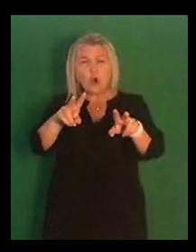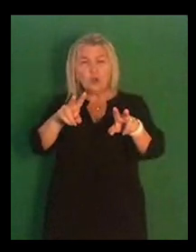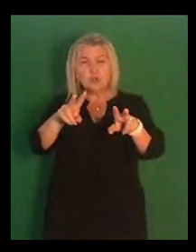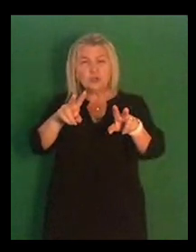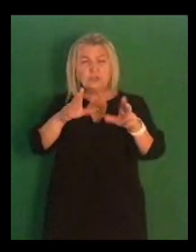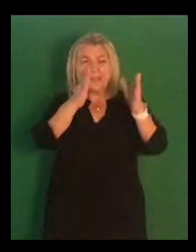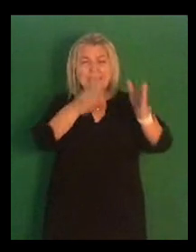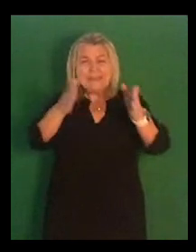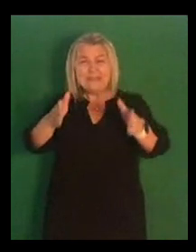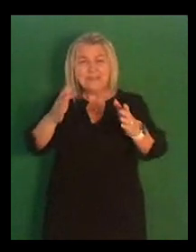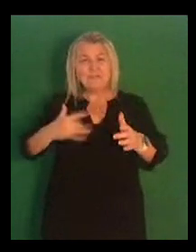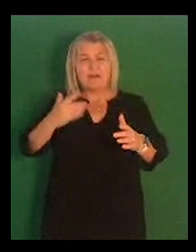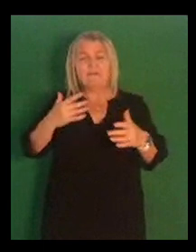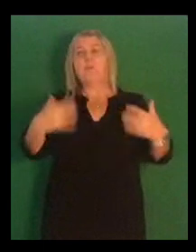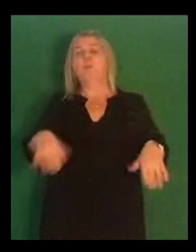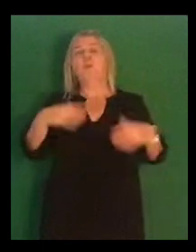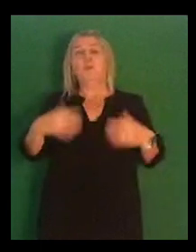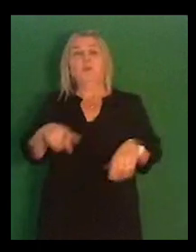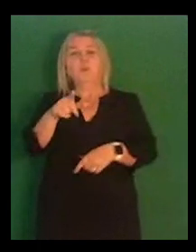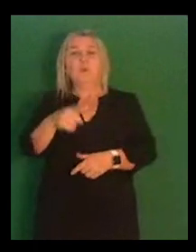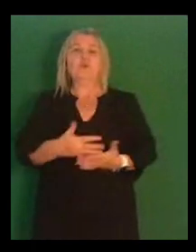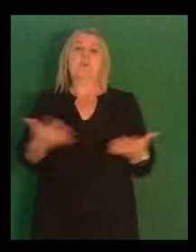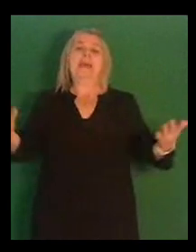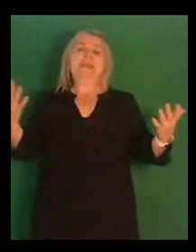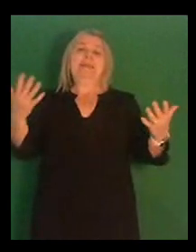idea. That's amazing.